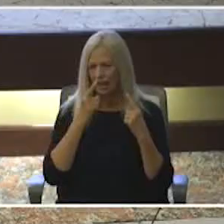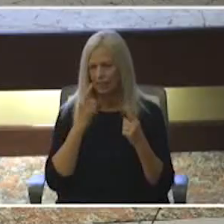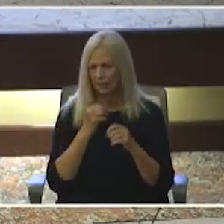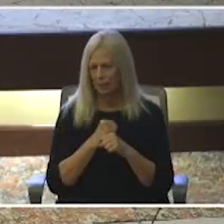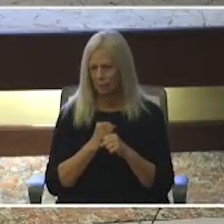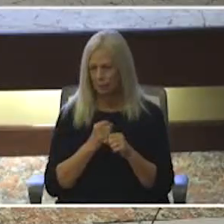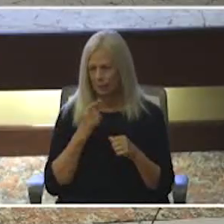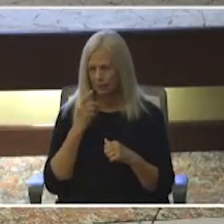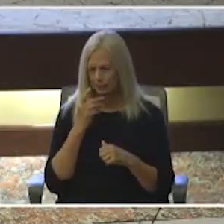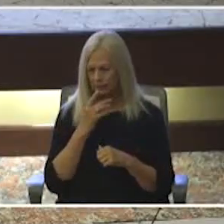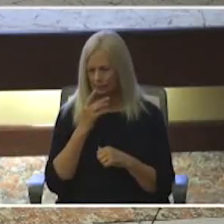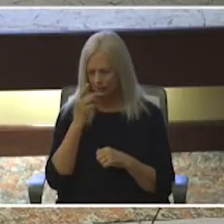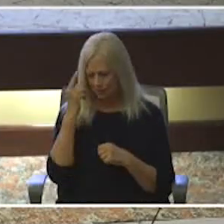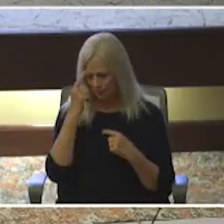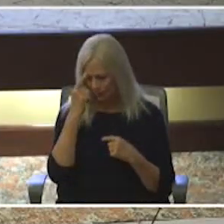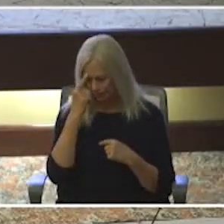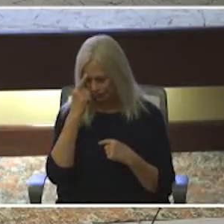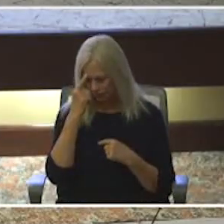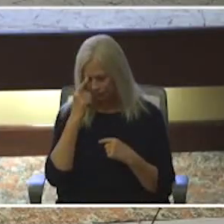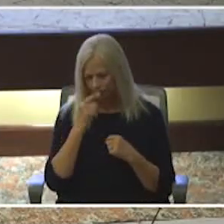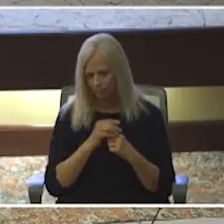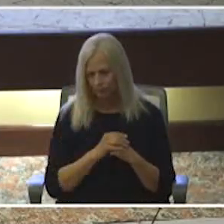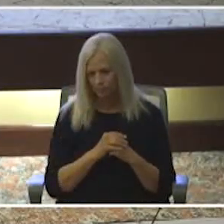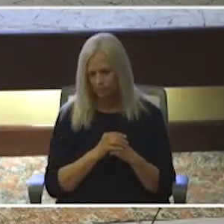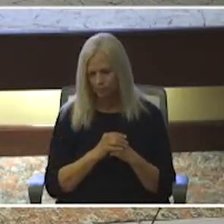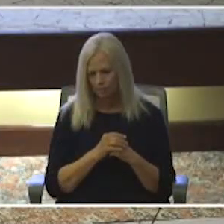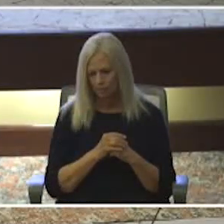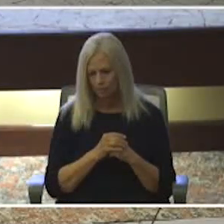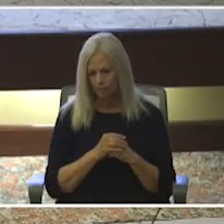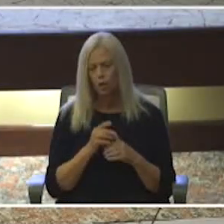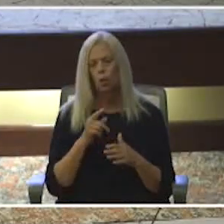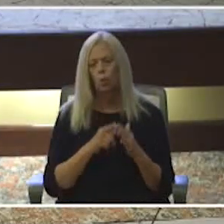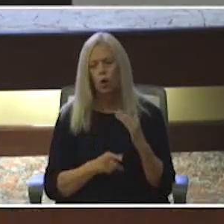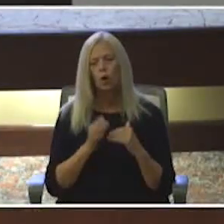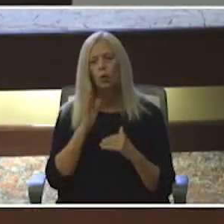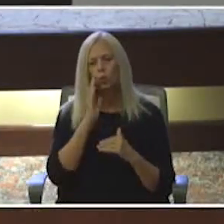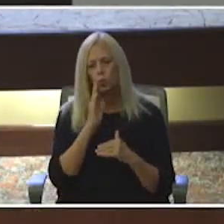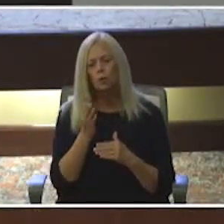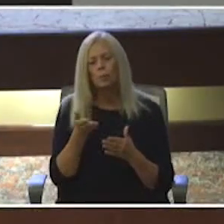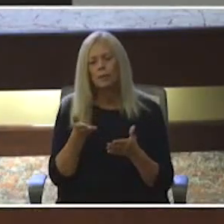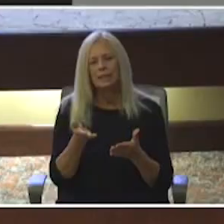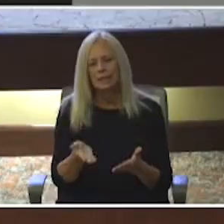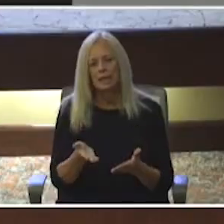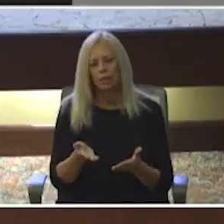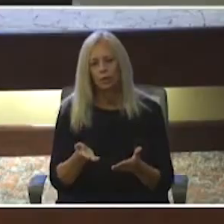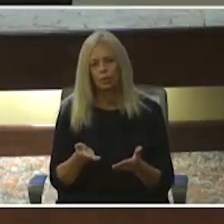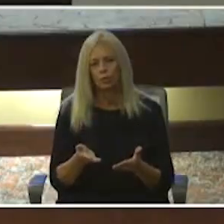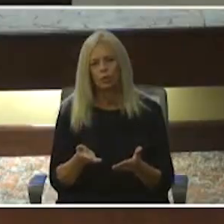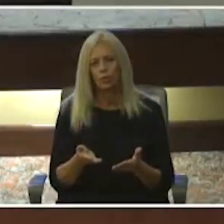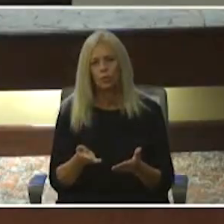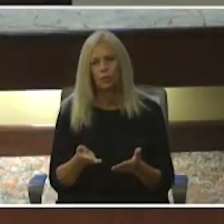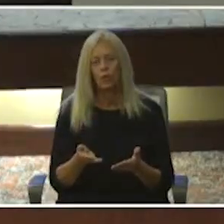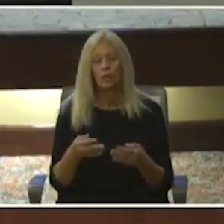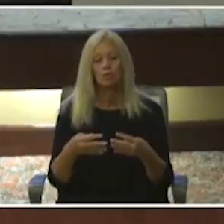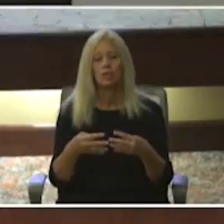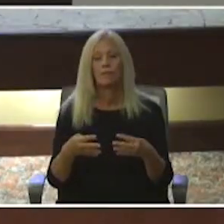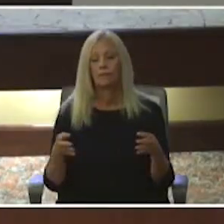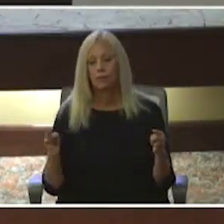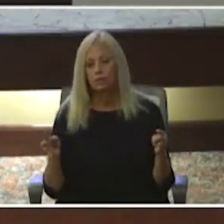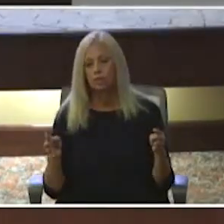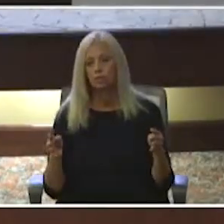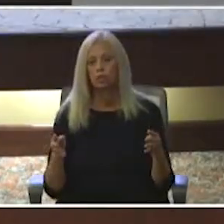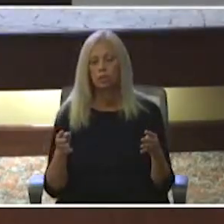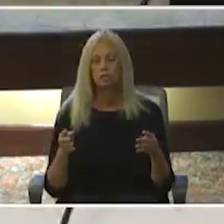but does the plan, like what will be there instead? There is a fencing and screening